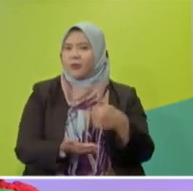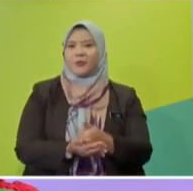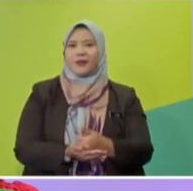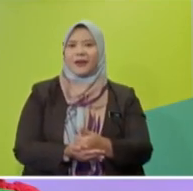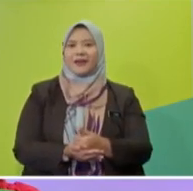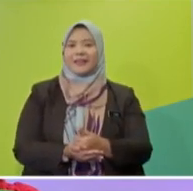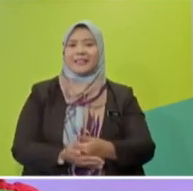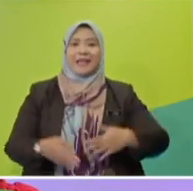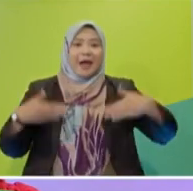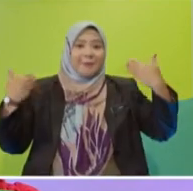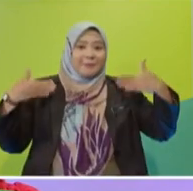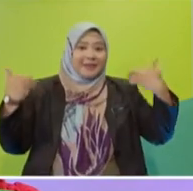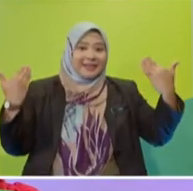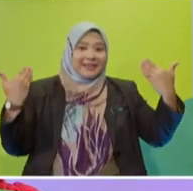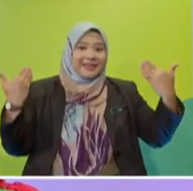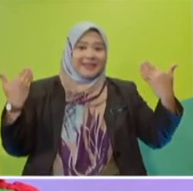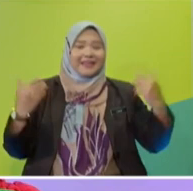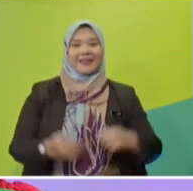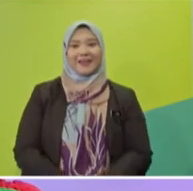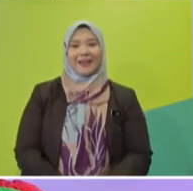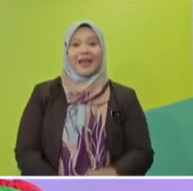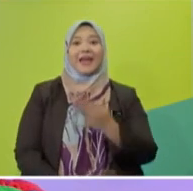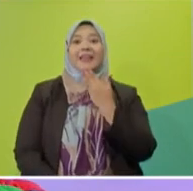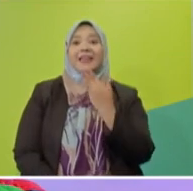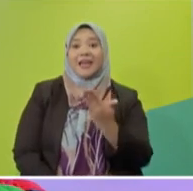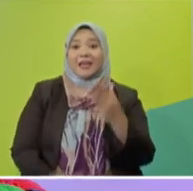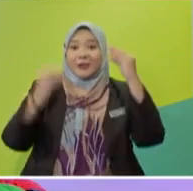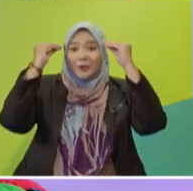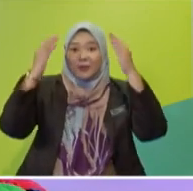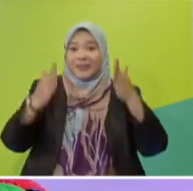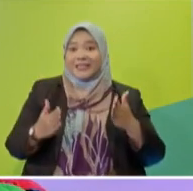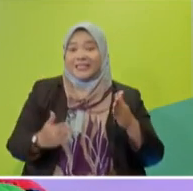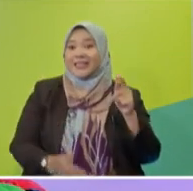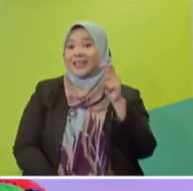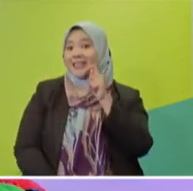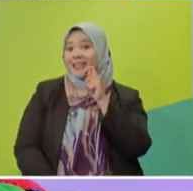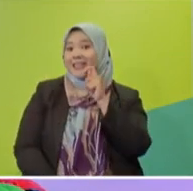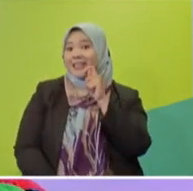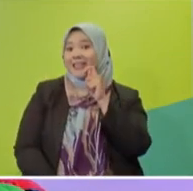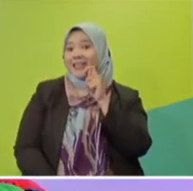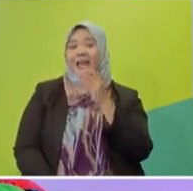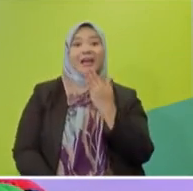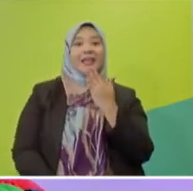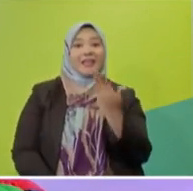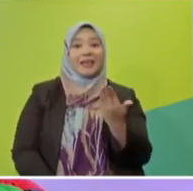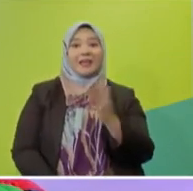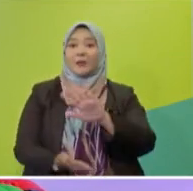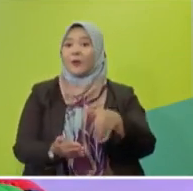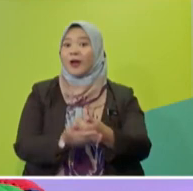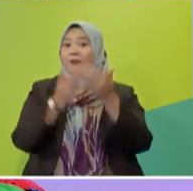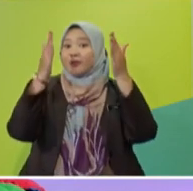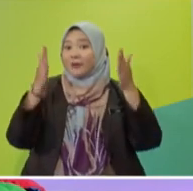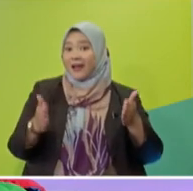I would like to say thank you very much, Teacher Tulasi, for today's lesson. And thank you for helping me and watching along. And before we